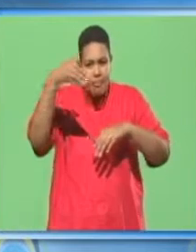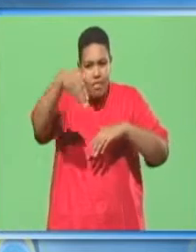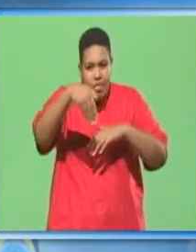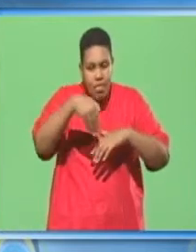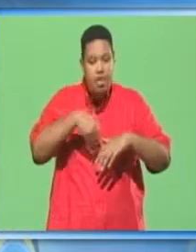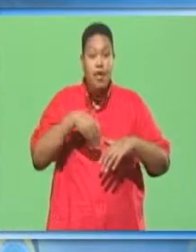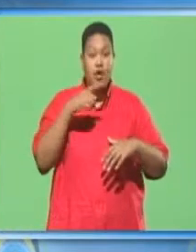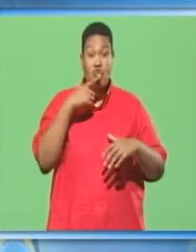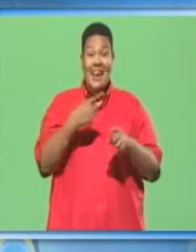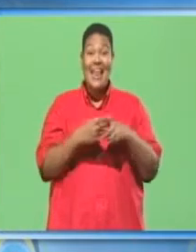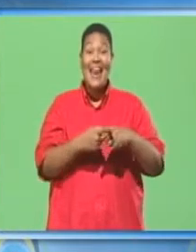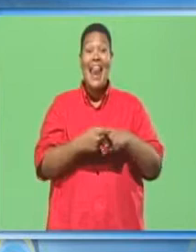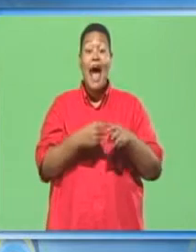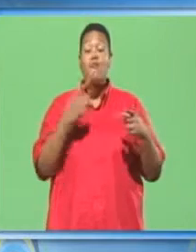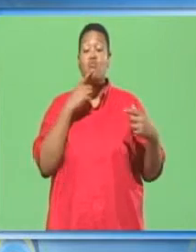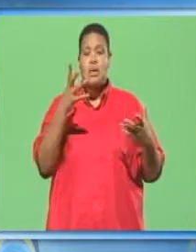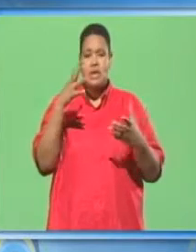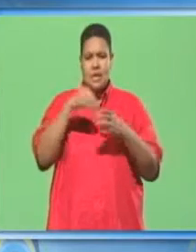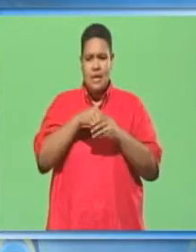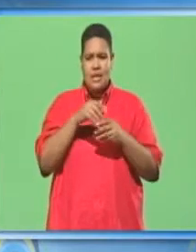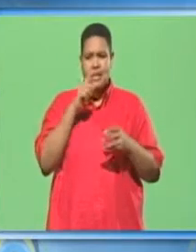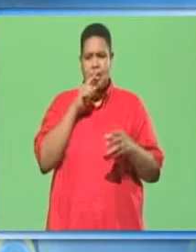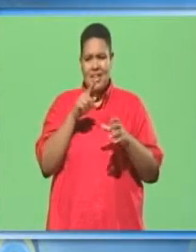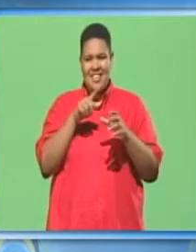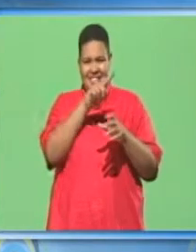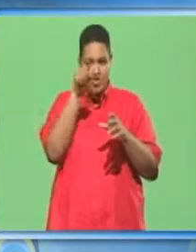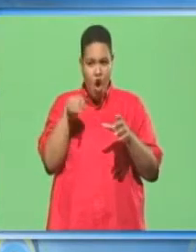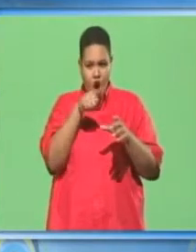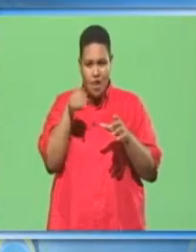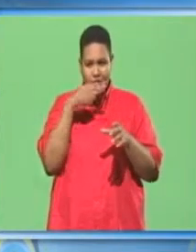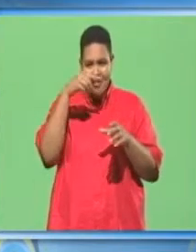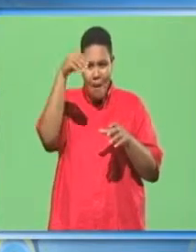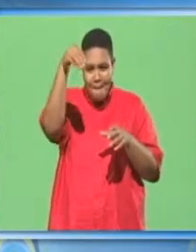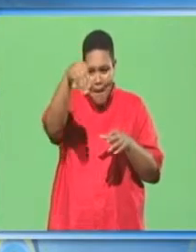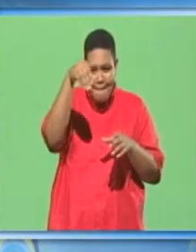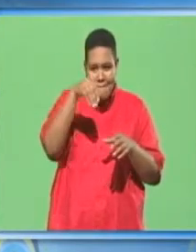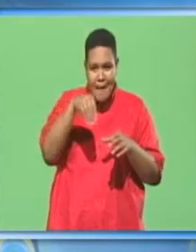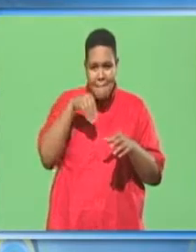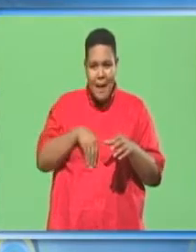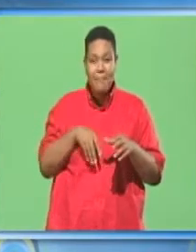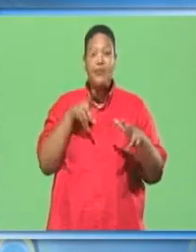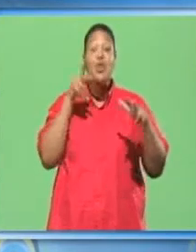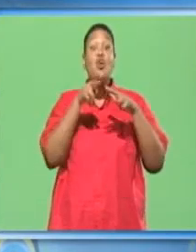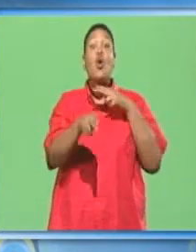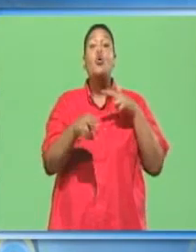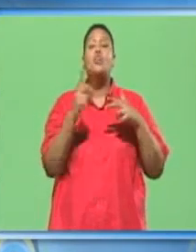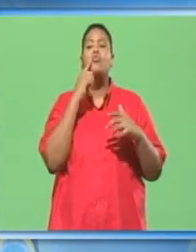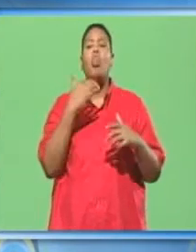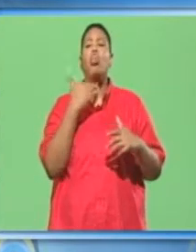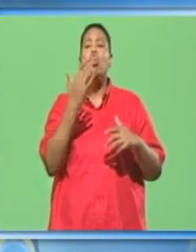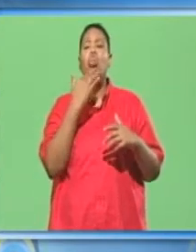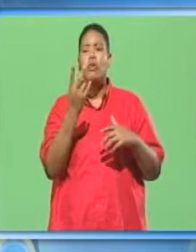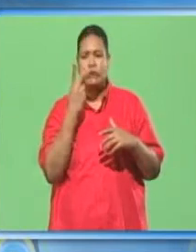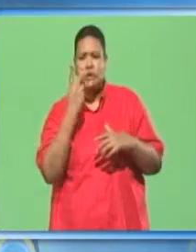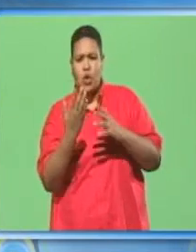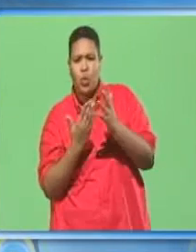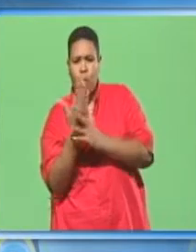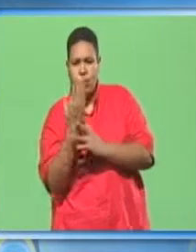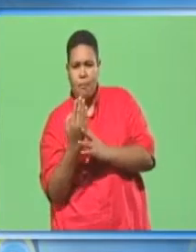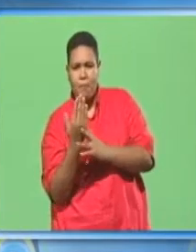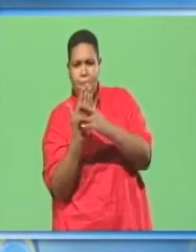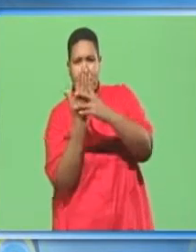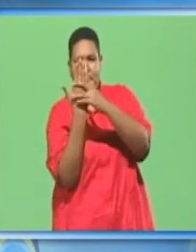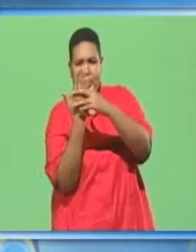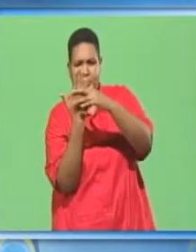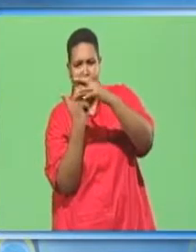The knives are arranged in the cylindrical cutter head such that their cutting edges protrude from the cutter head so that they